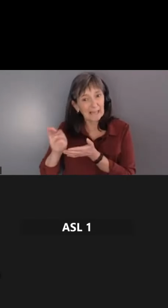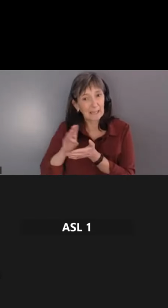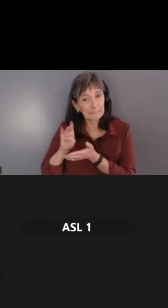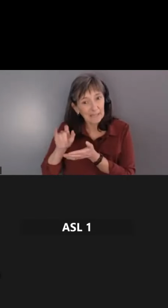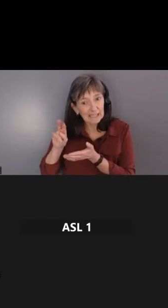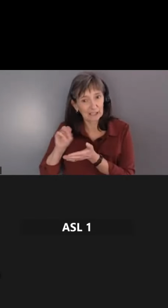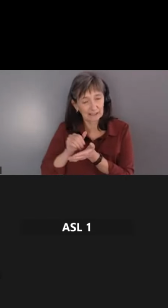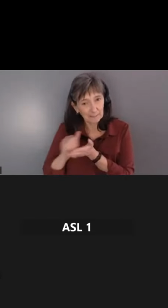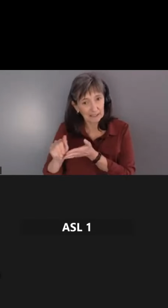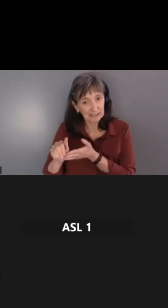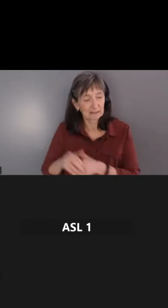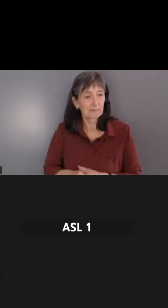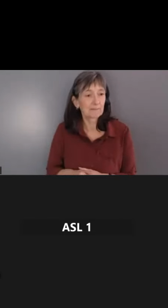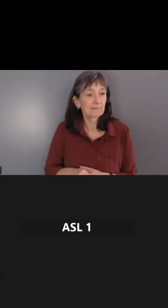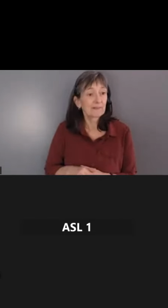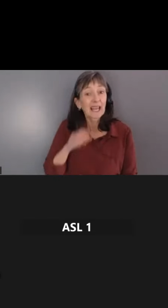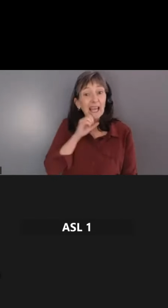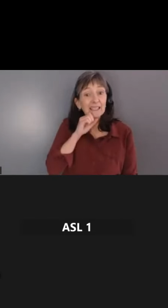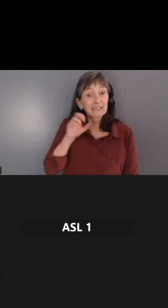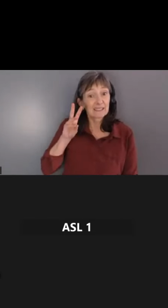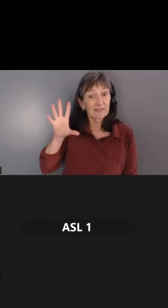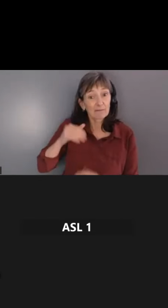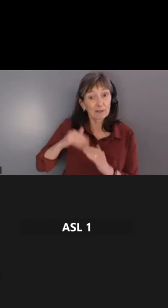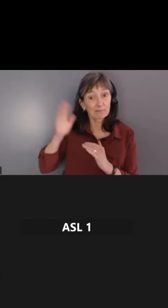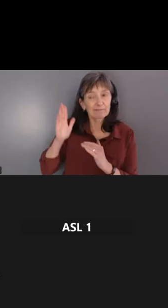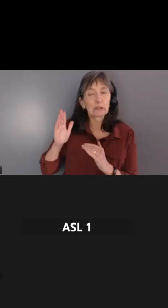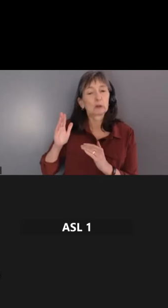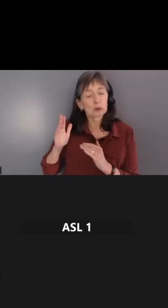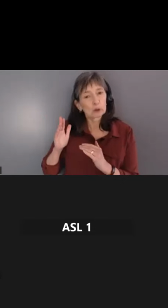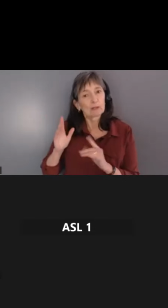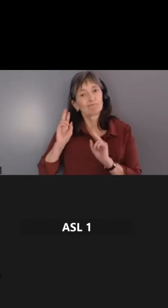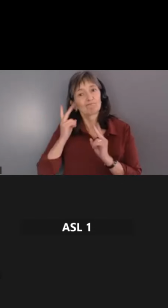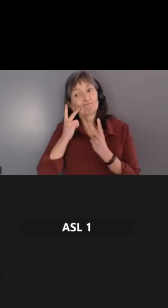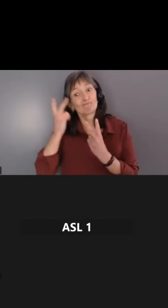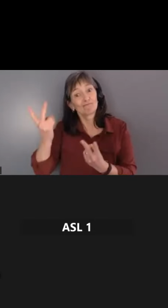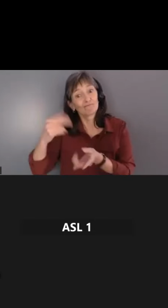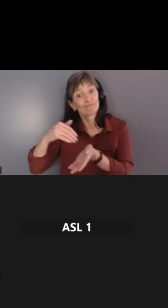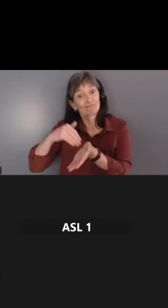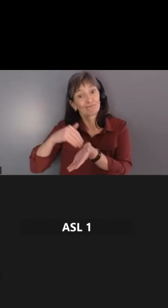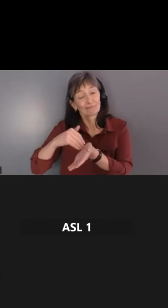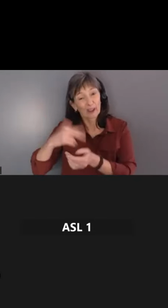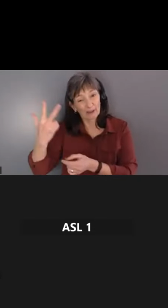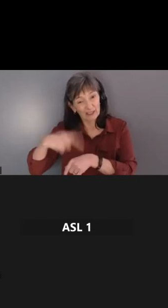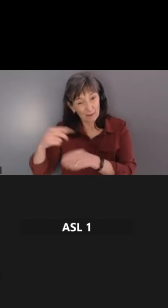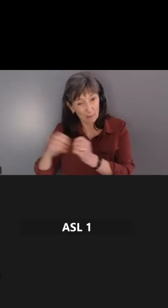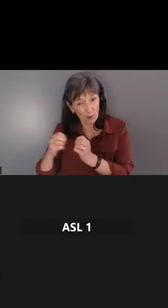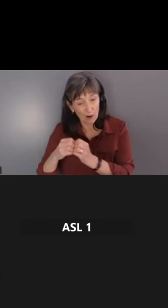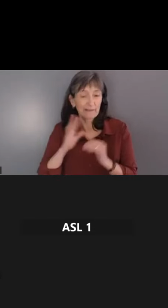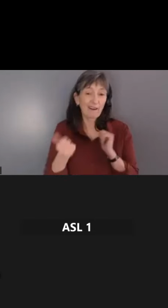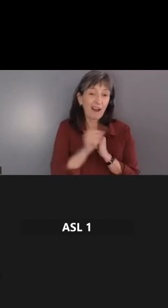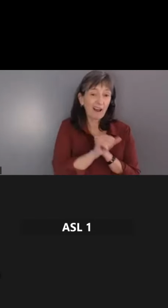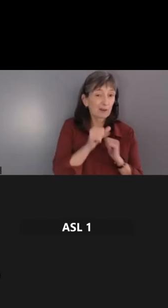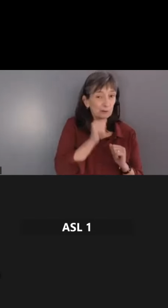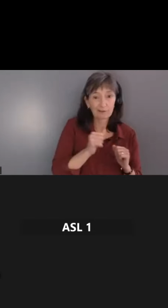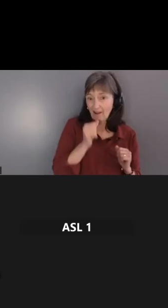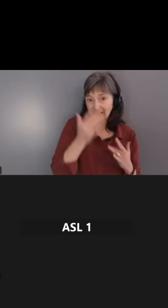more chronic conditions have almost 3 times as many healthcare visits as those with no chronic diseases. In addition, while only